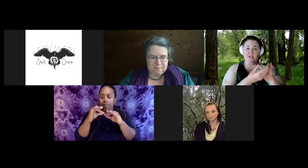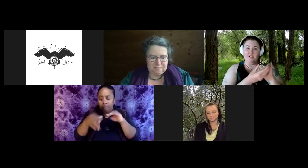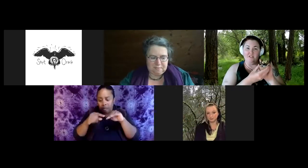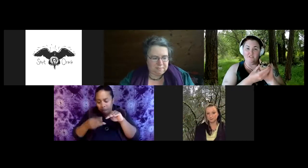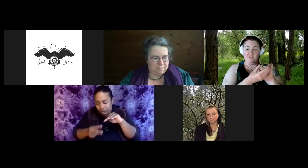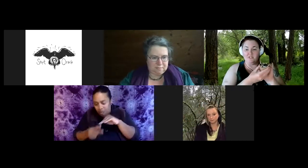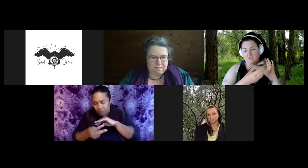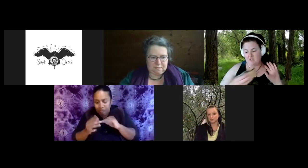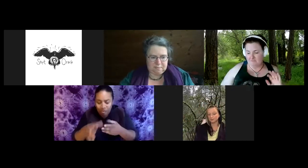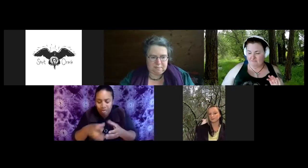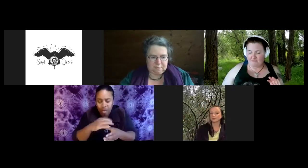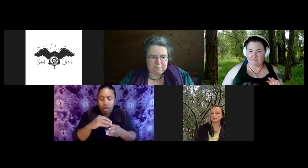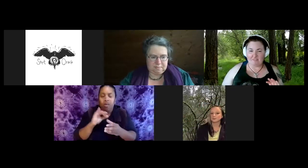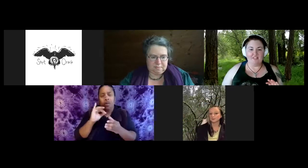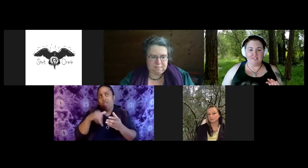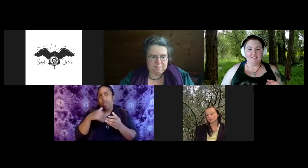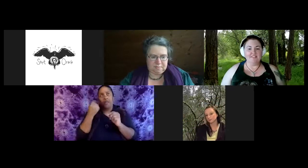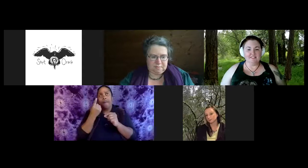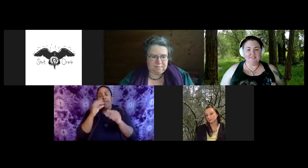idea as well for something you can do.